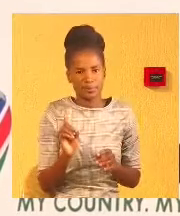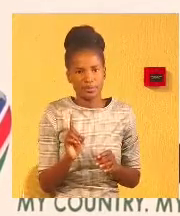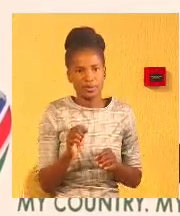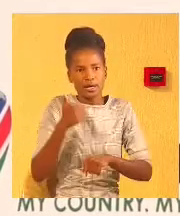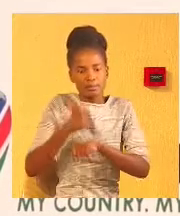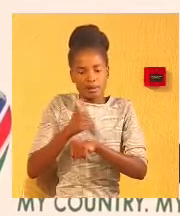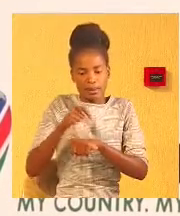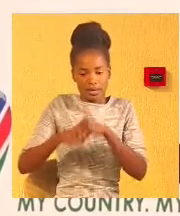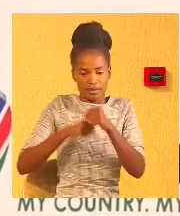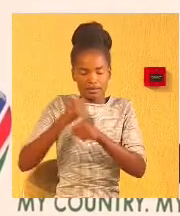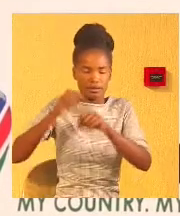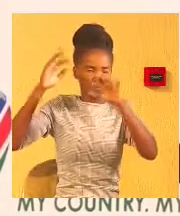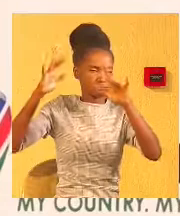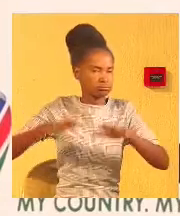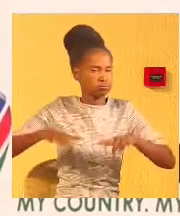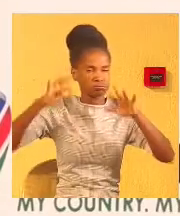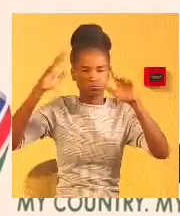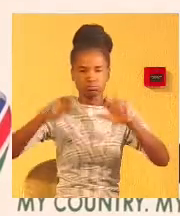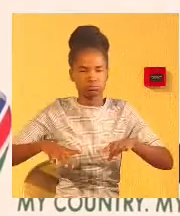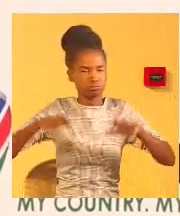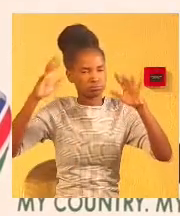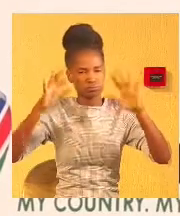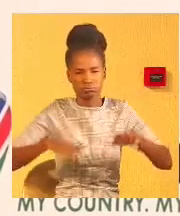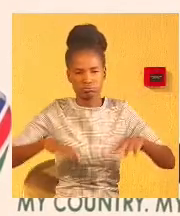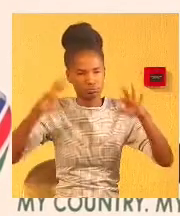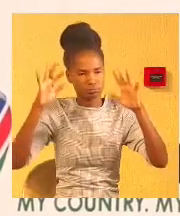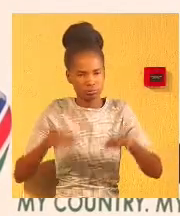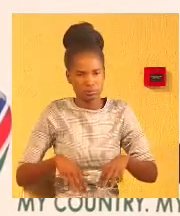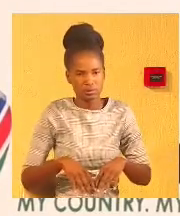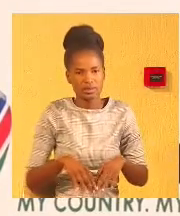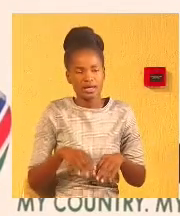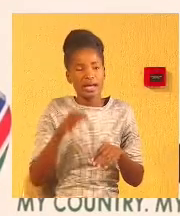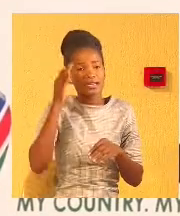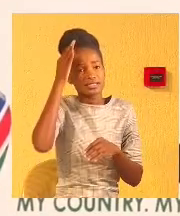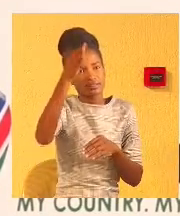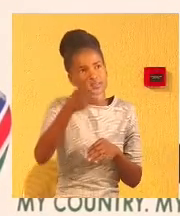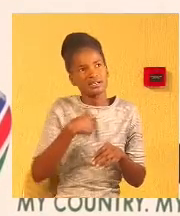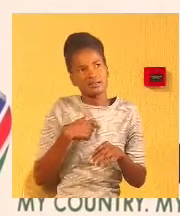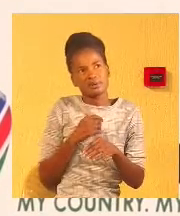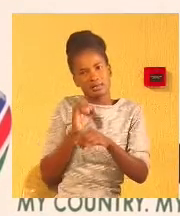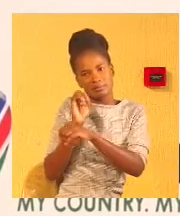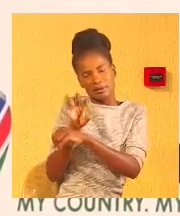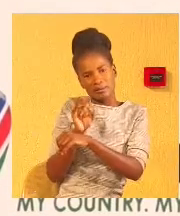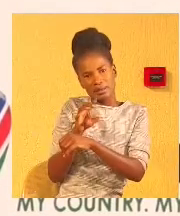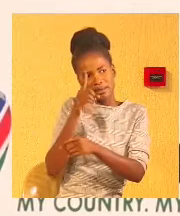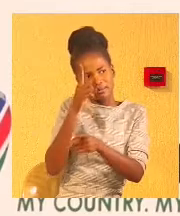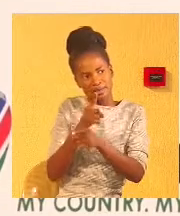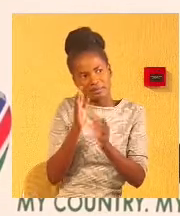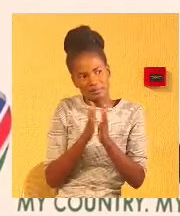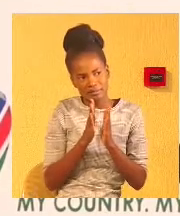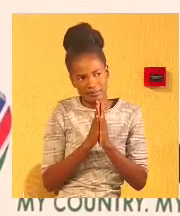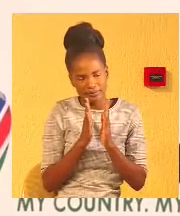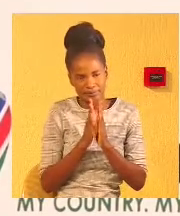rains this year. But going forward, what I would like to see is that